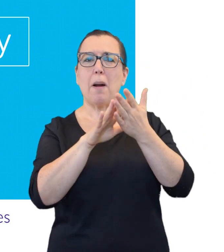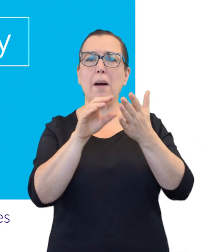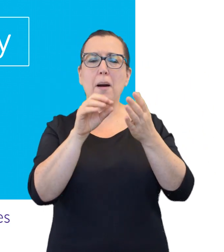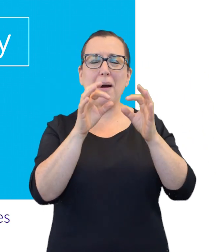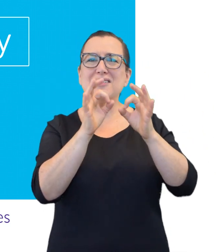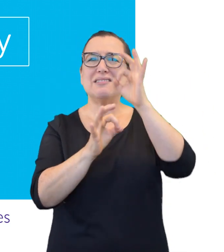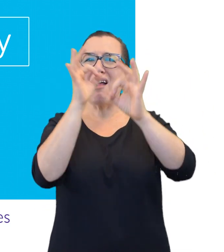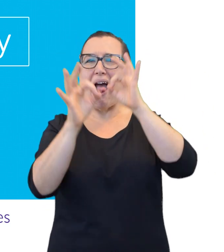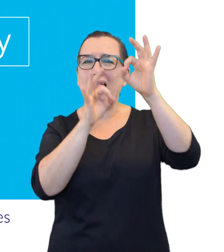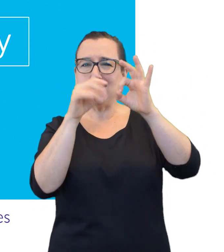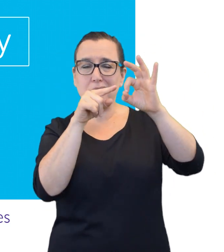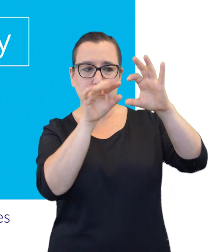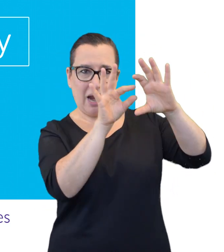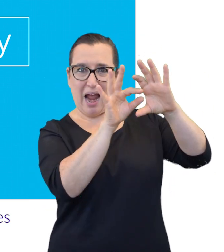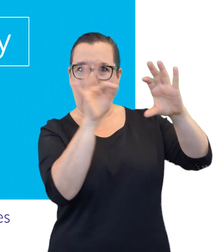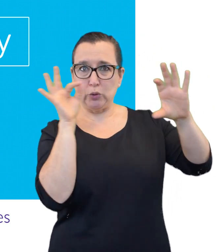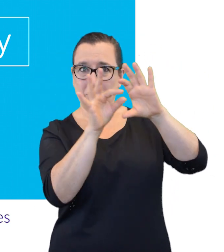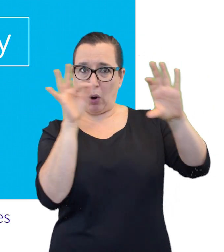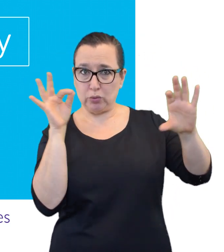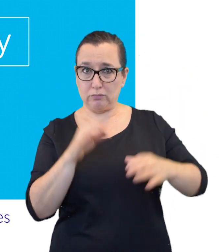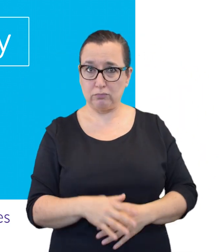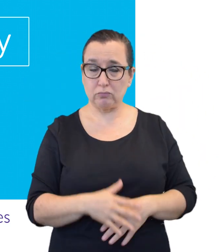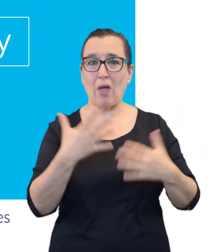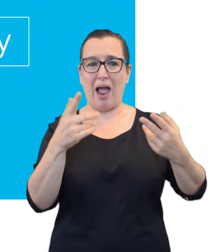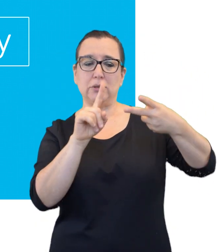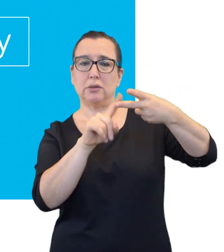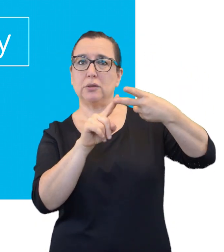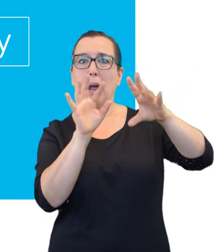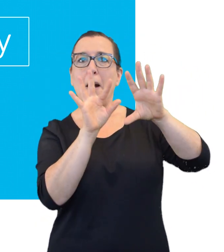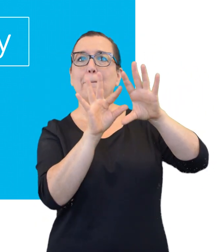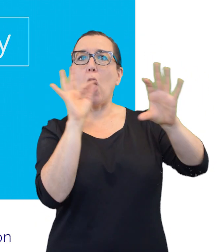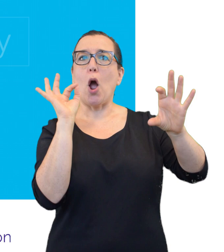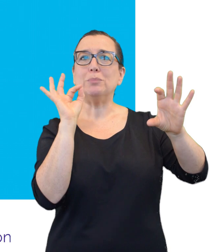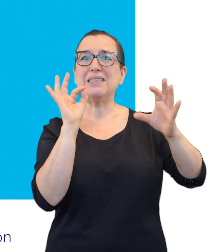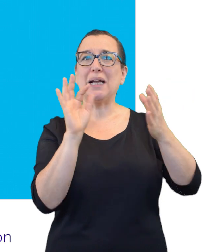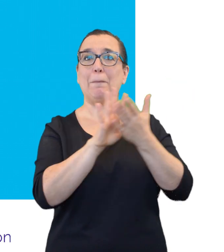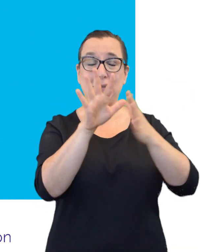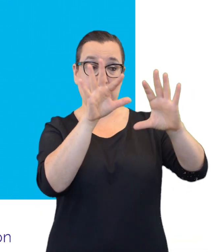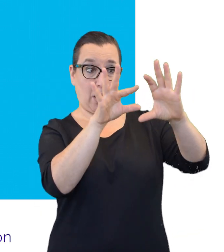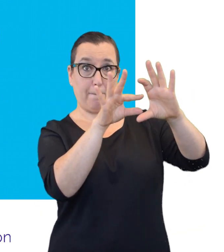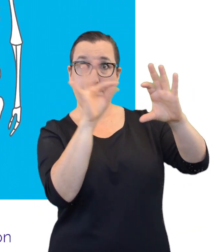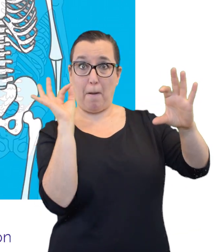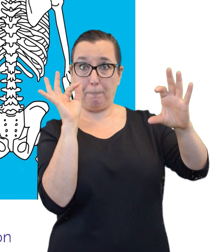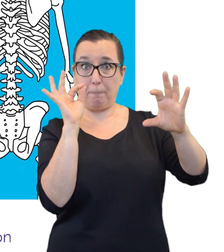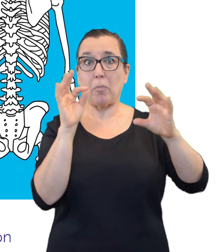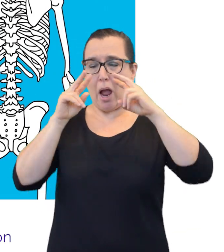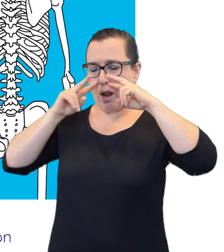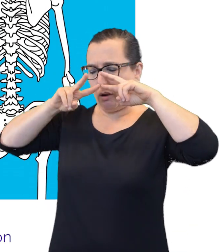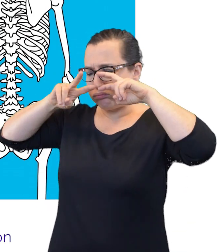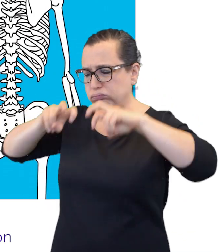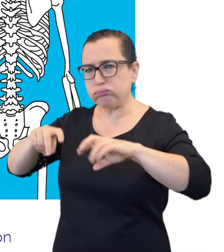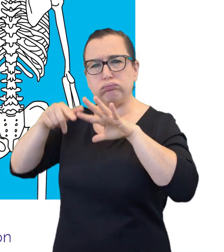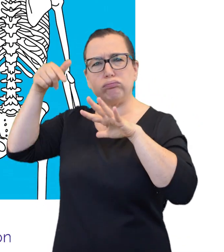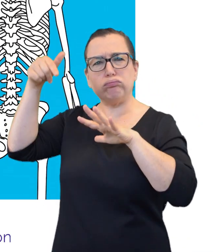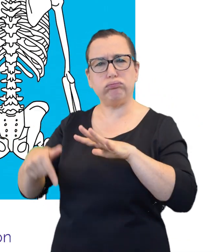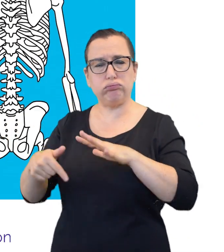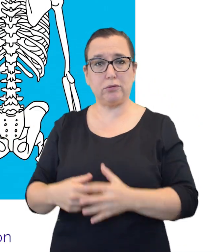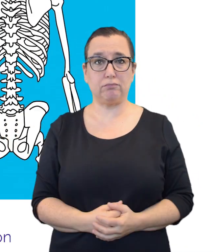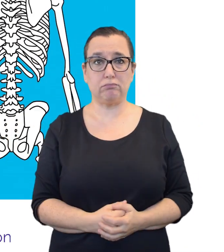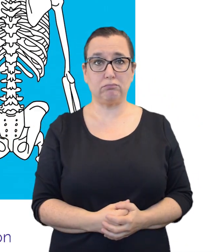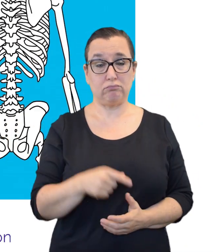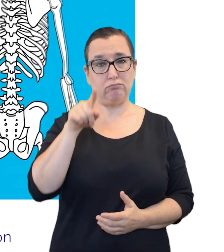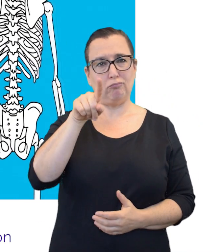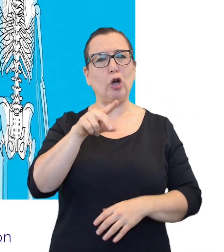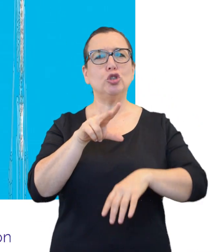takes samples of the bone marrow and gives more information about its structure. Usually, your doctor takes the sample from the back of your hip